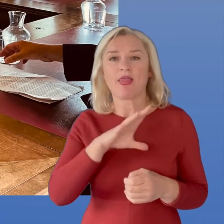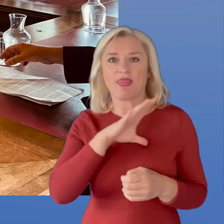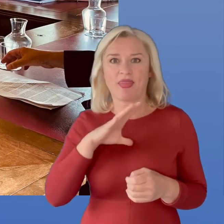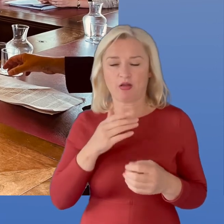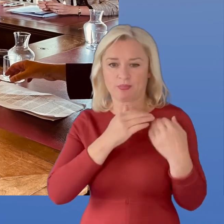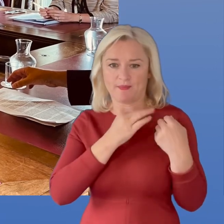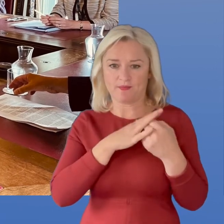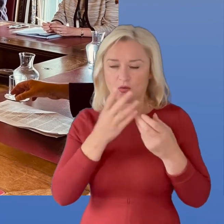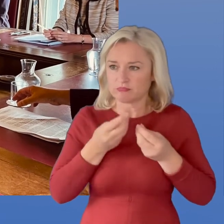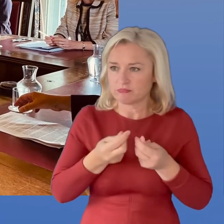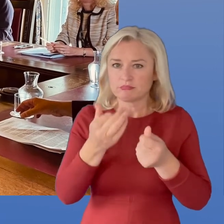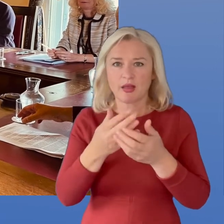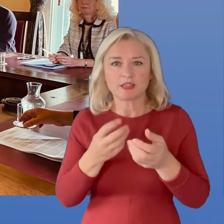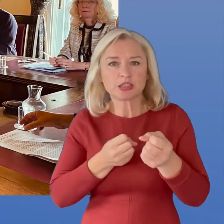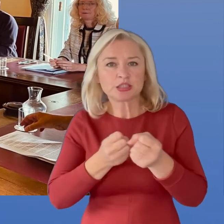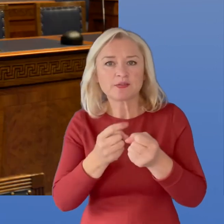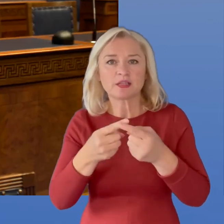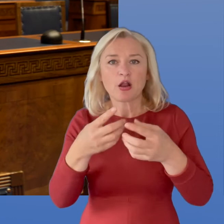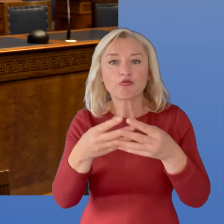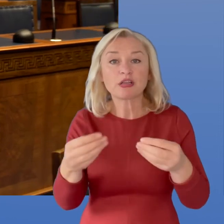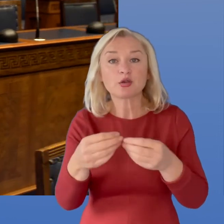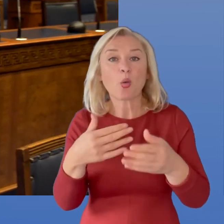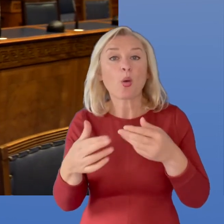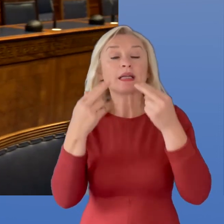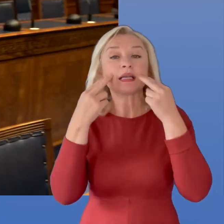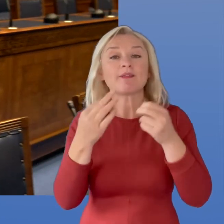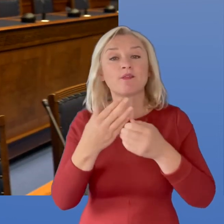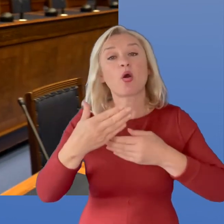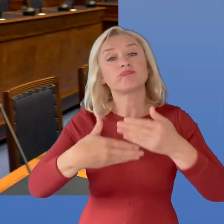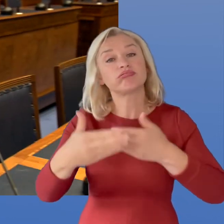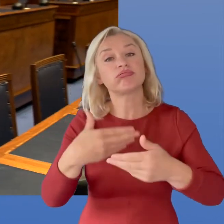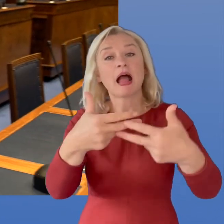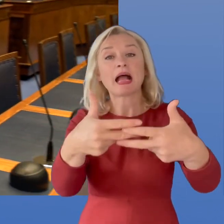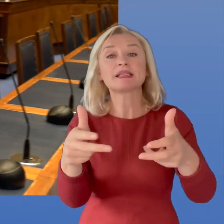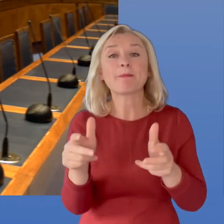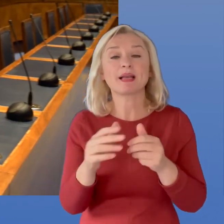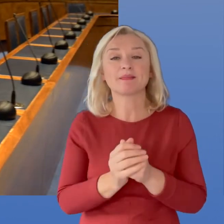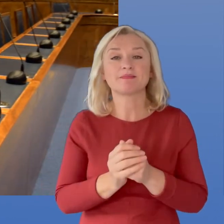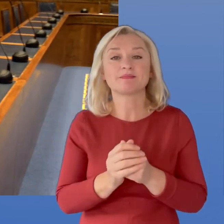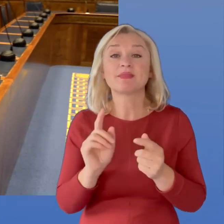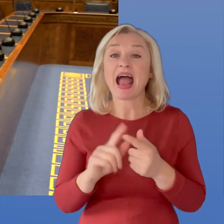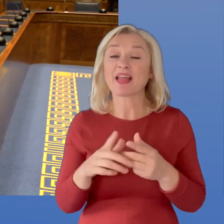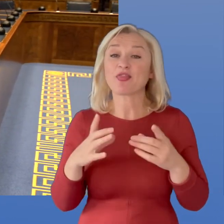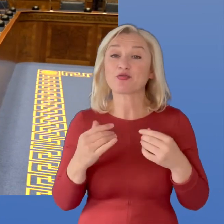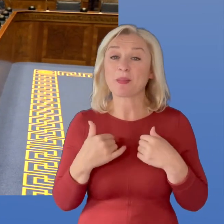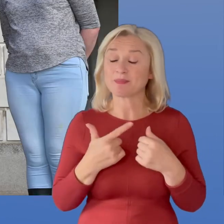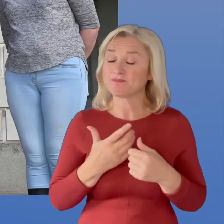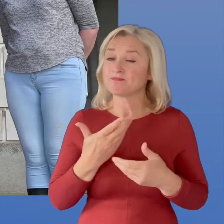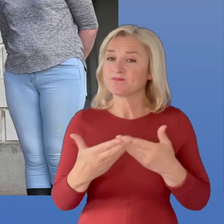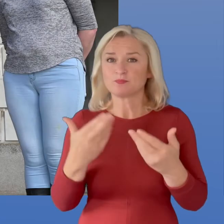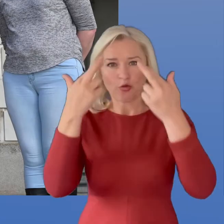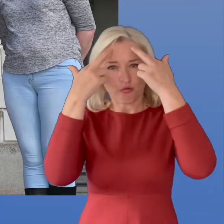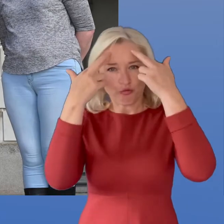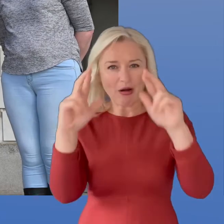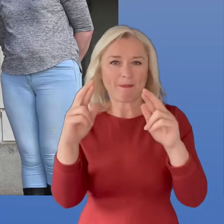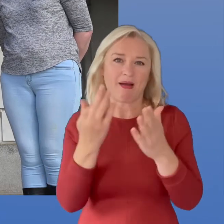Assembly has the services and resources it needs to carry out its work. The Speaker also performs an important representational role,